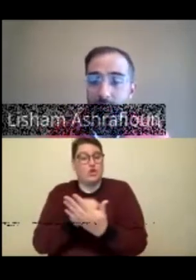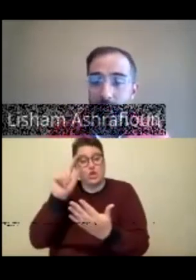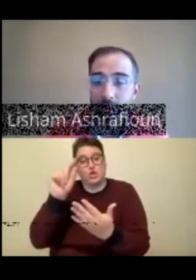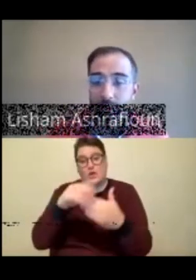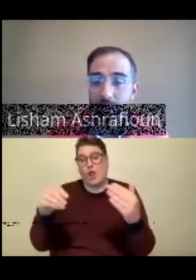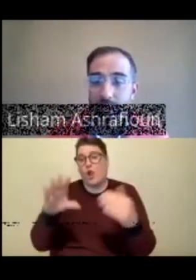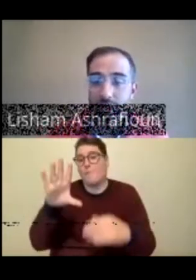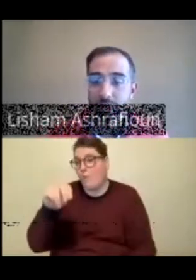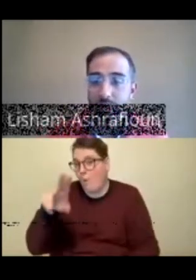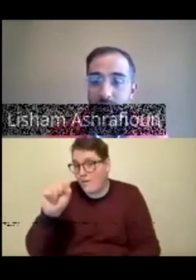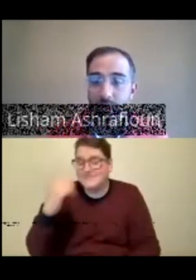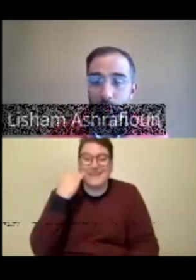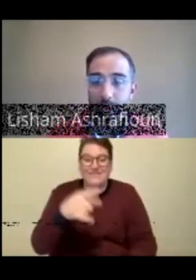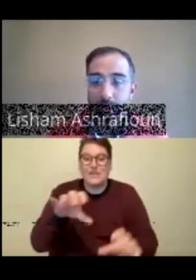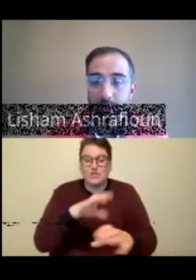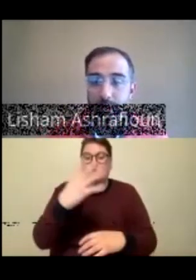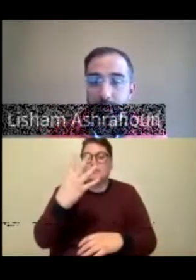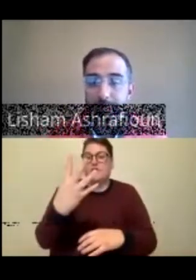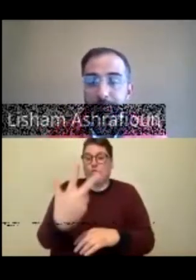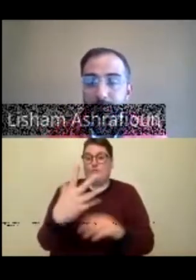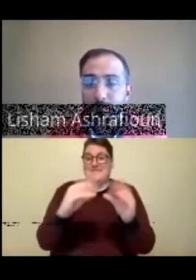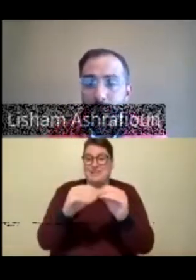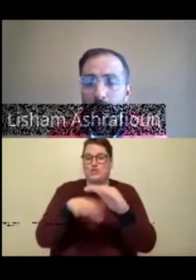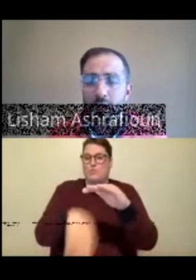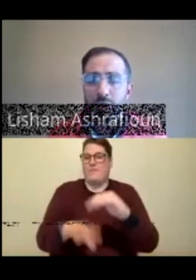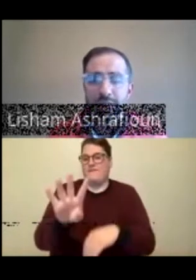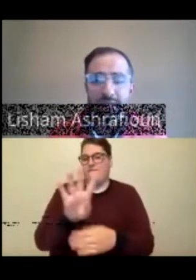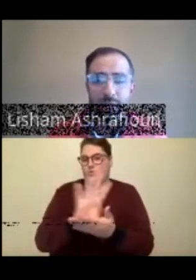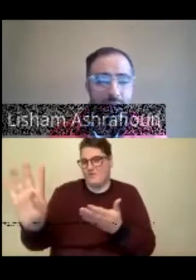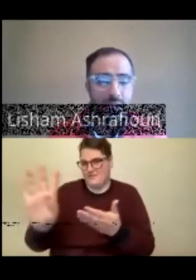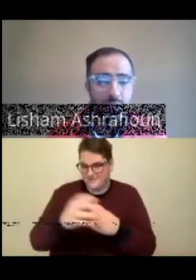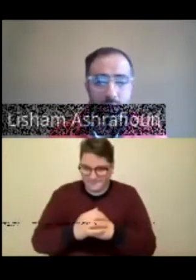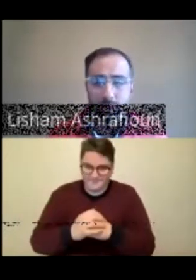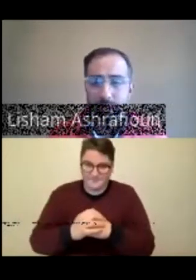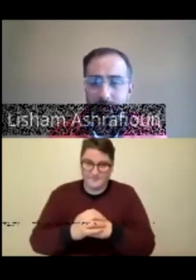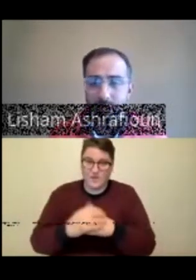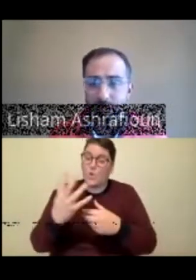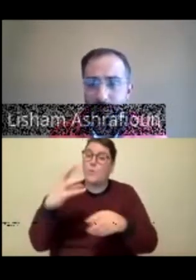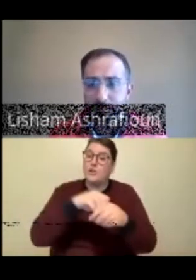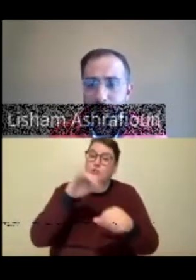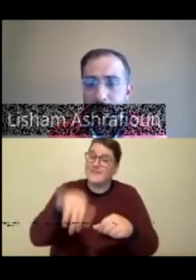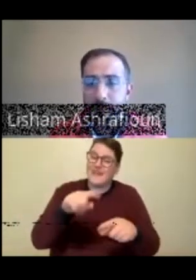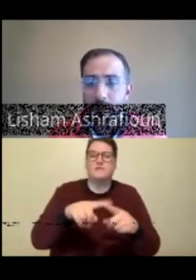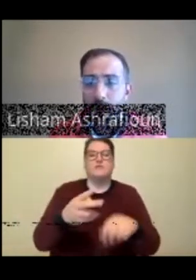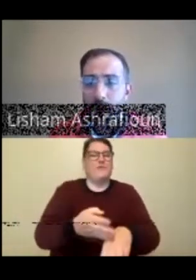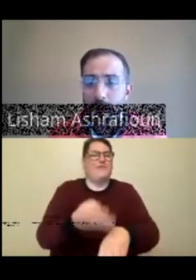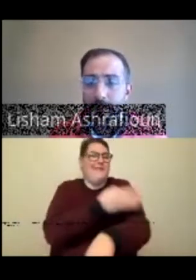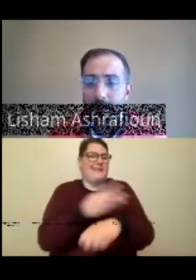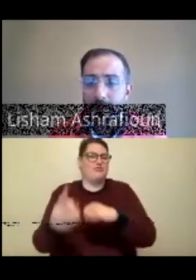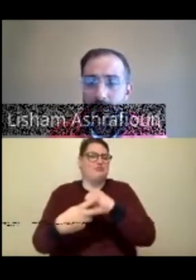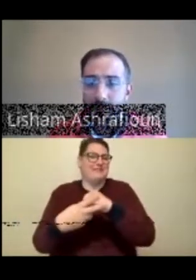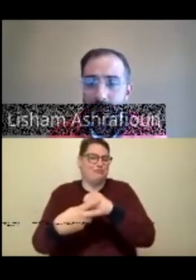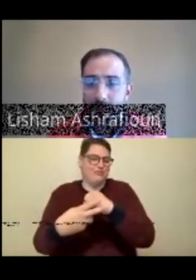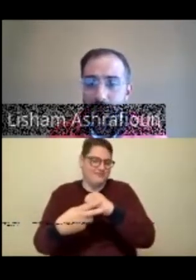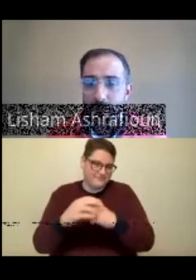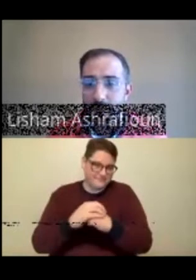they complete 3 sessions within 4 weeks. We included this to enhance the treatment retention. And then